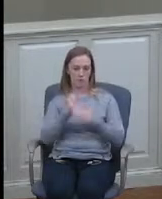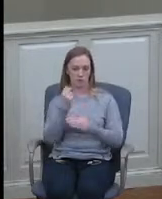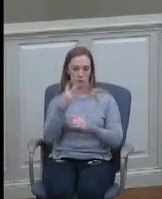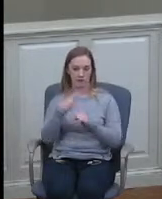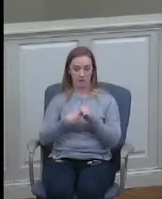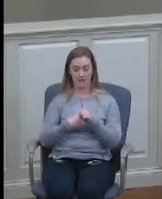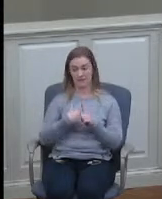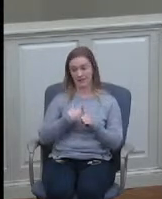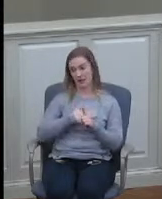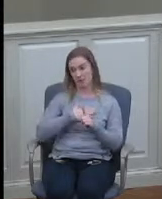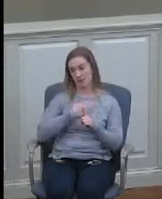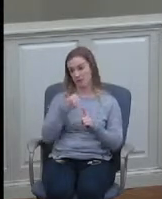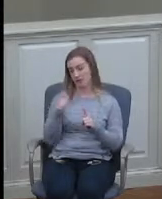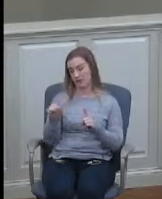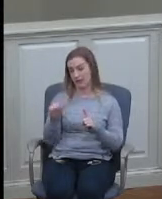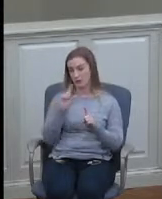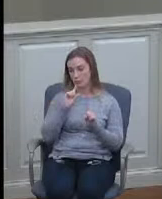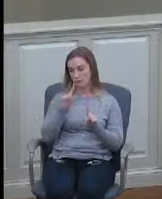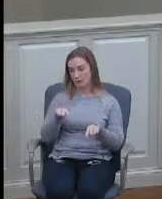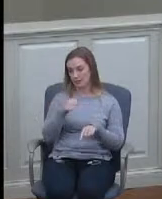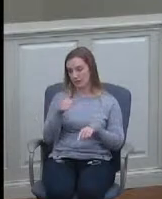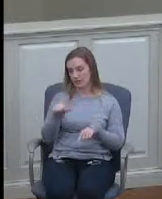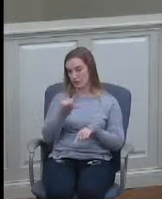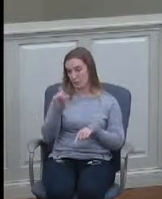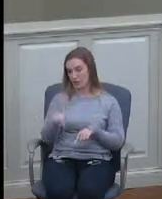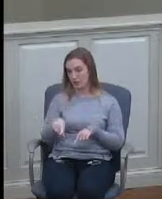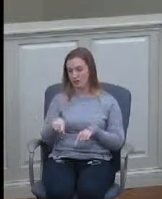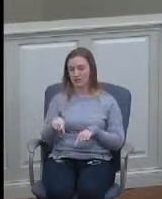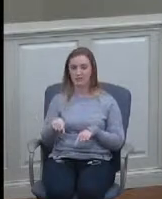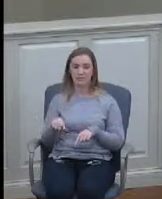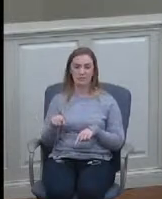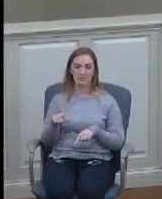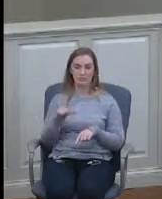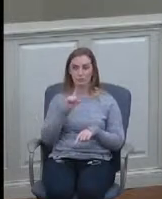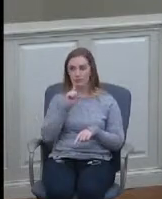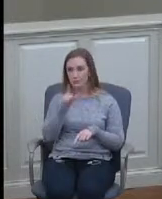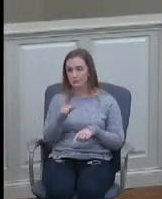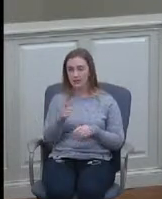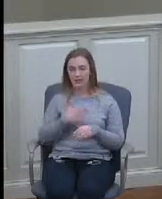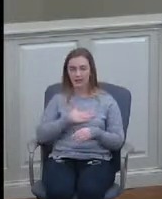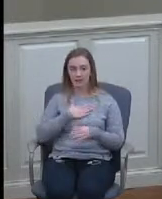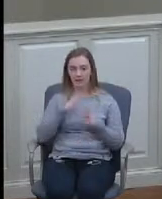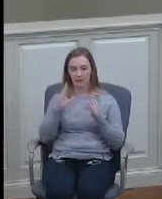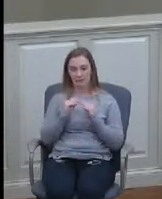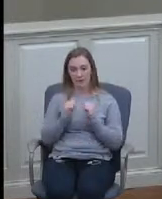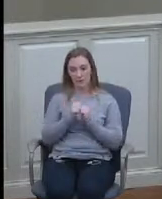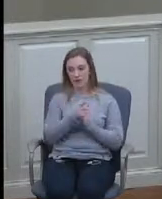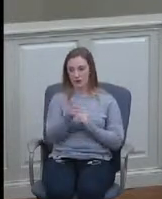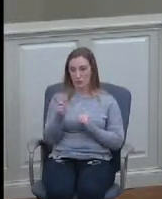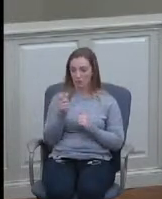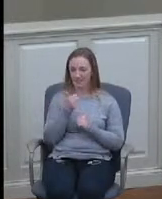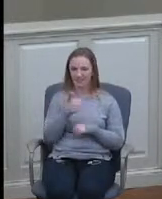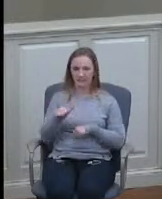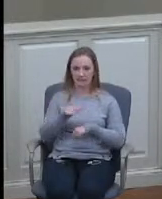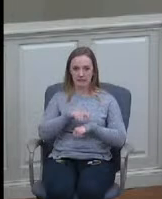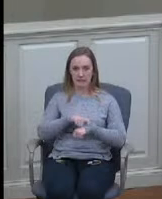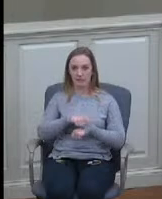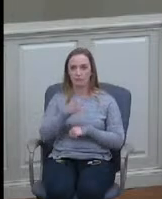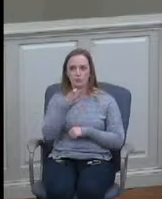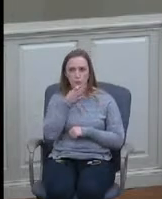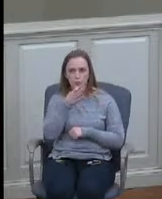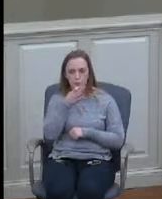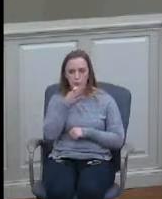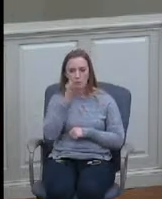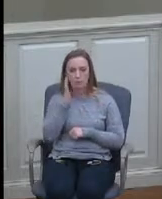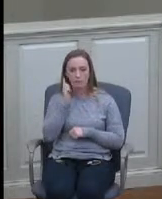And I'm happy to answer any questions, and certainly happy to meet with you guys at any point very soon to get